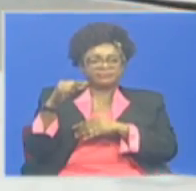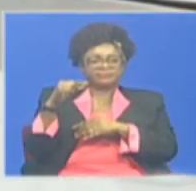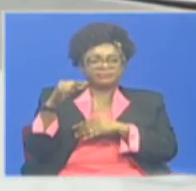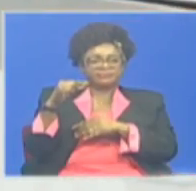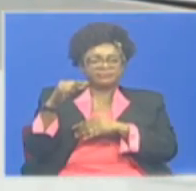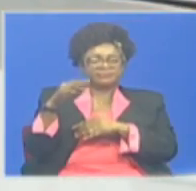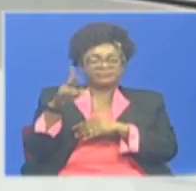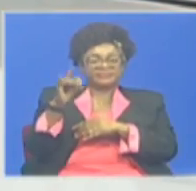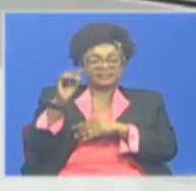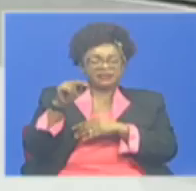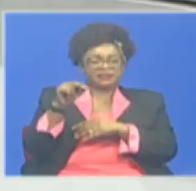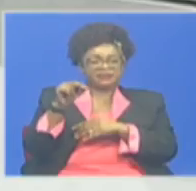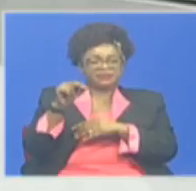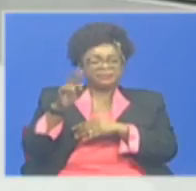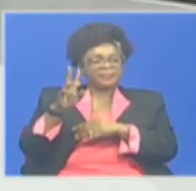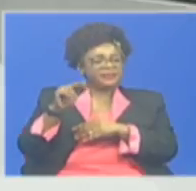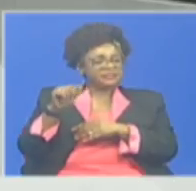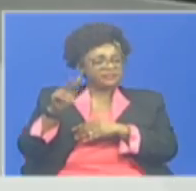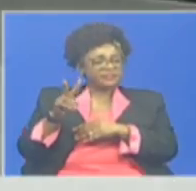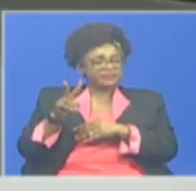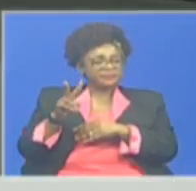Daniel Mule, NTV.